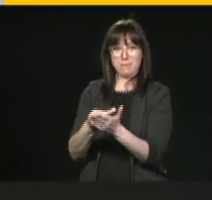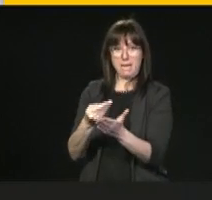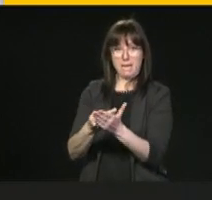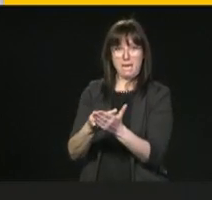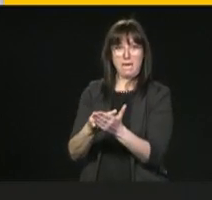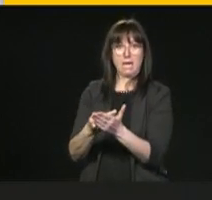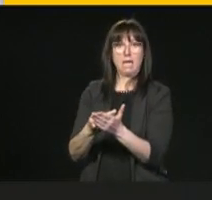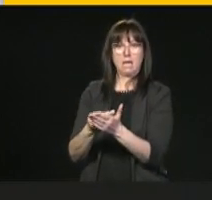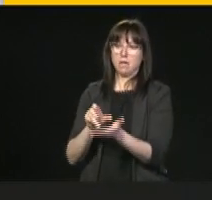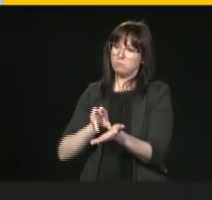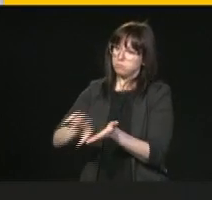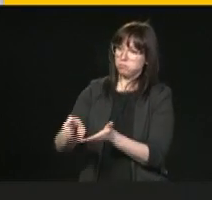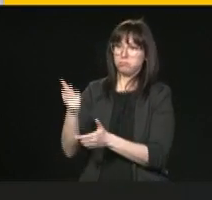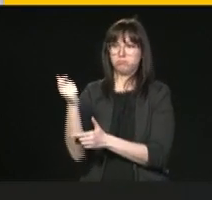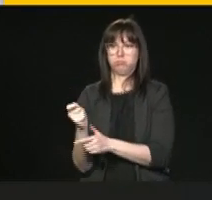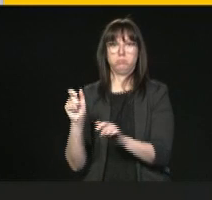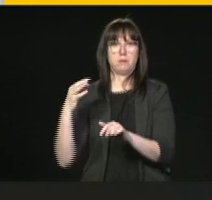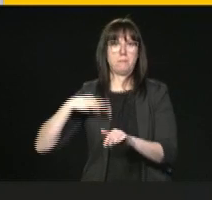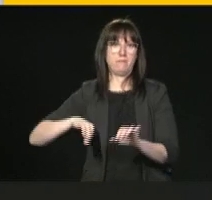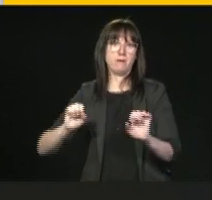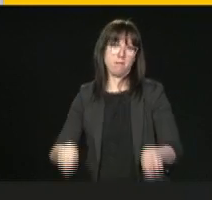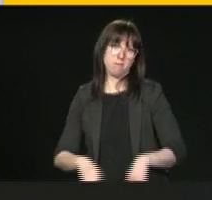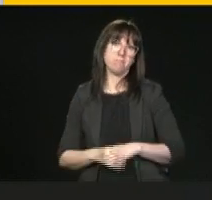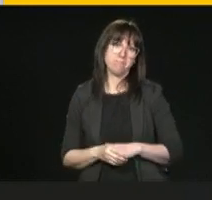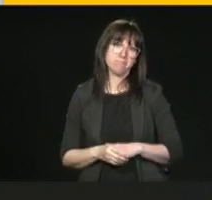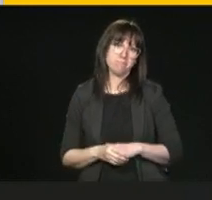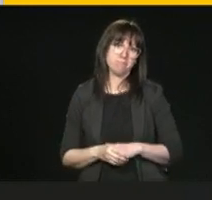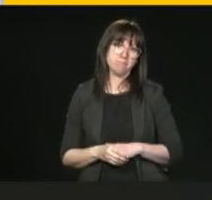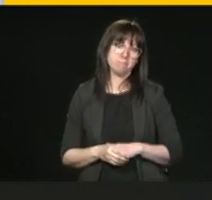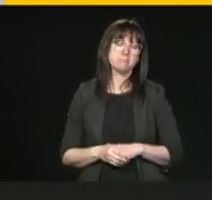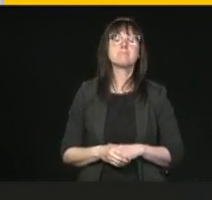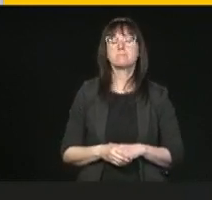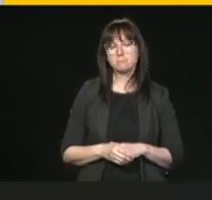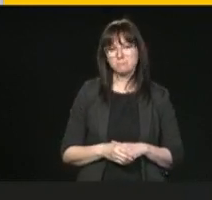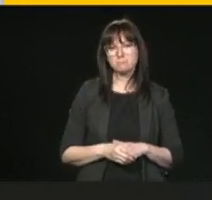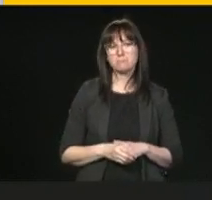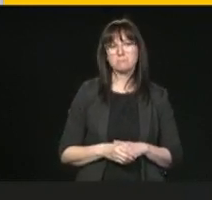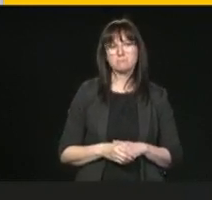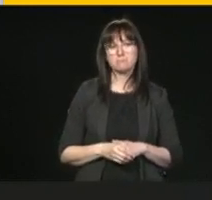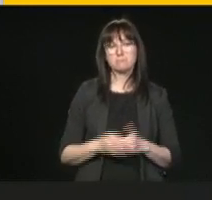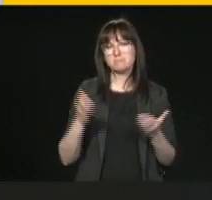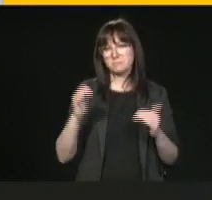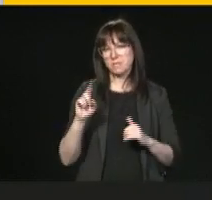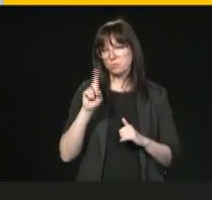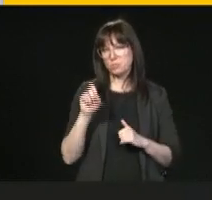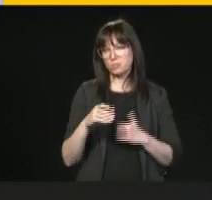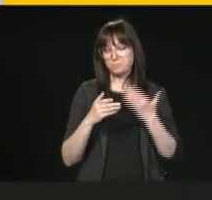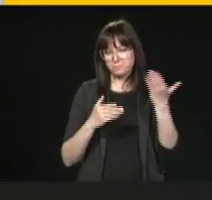will benefit from it at the very as much as possible. Merci. Prochaine question.